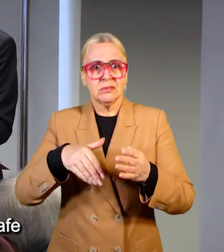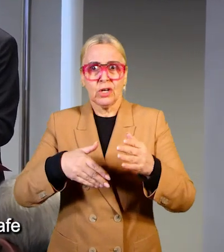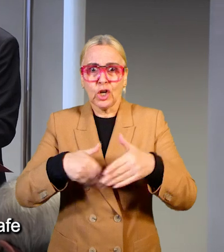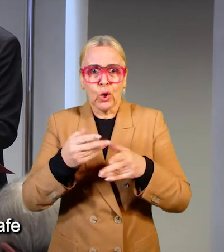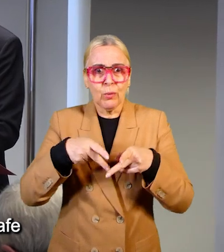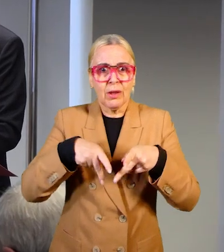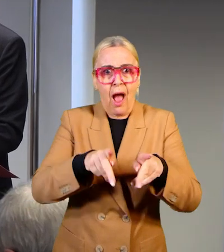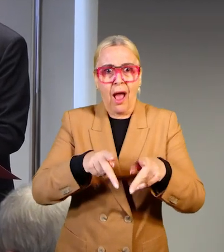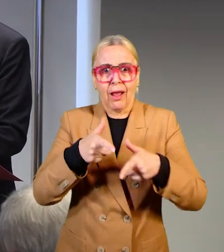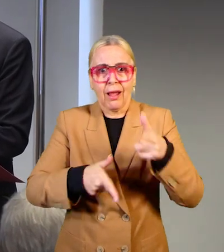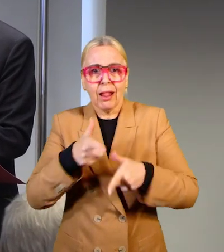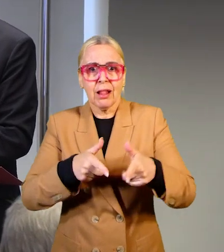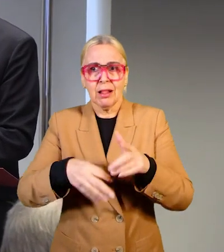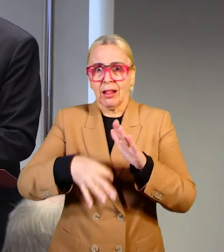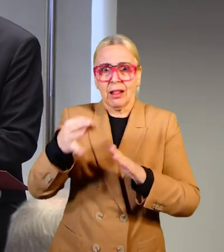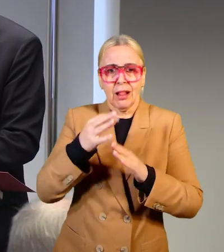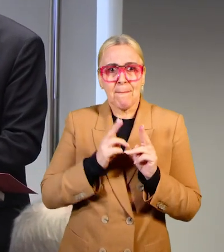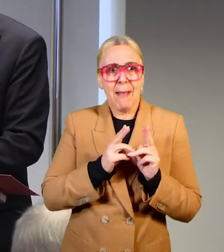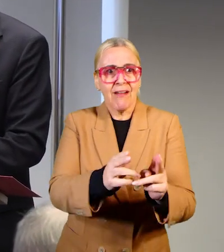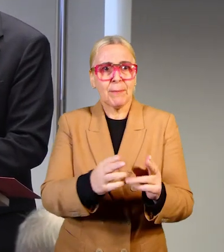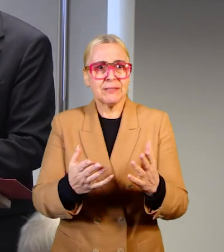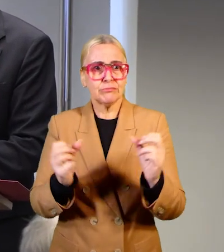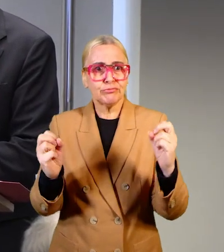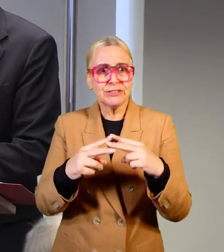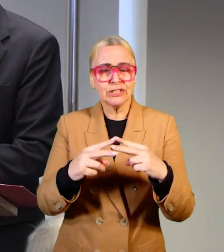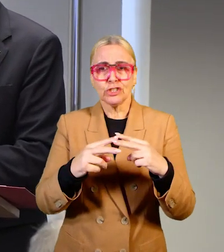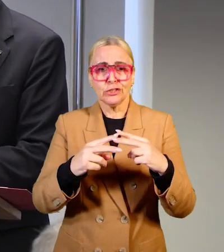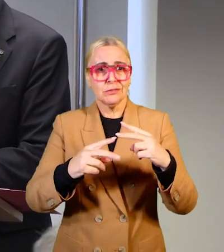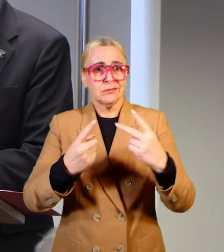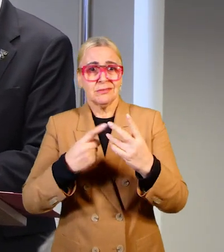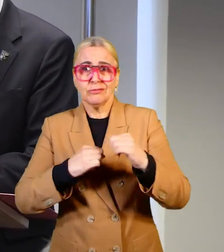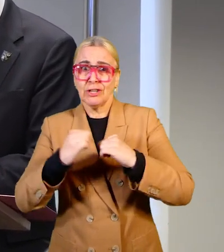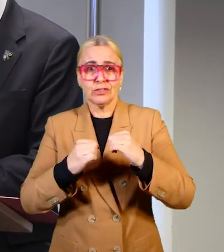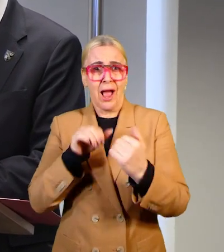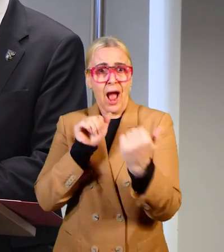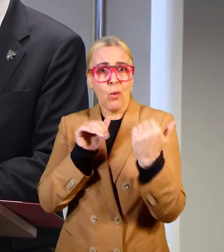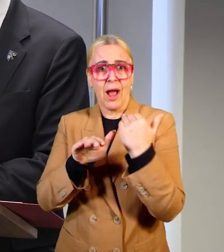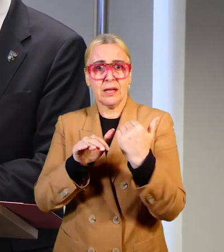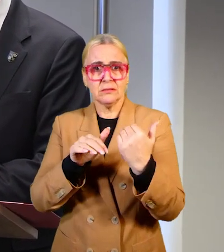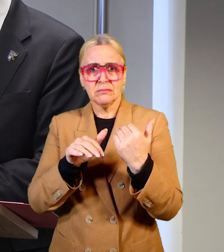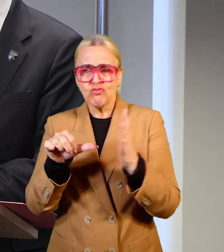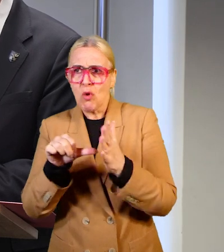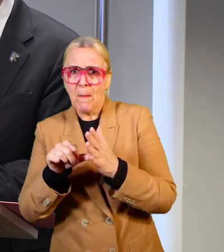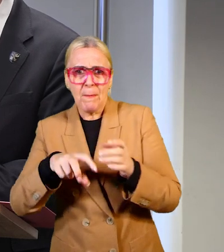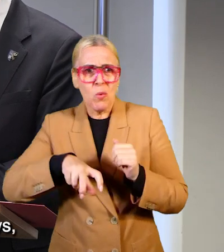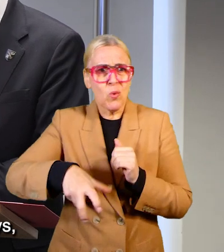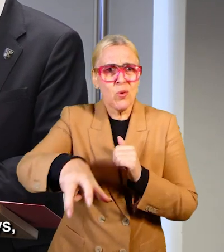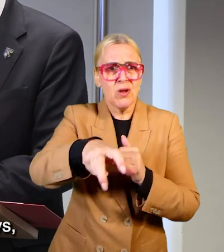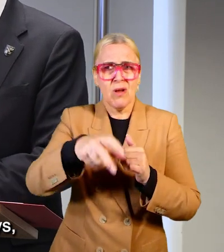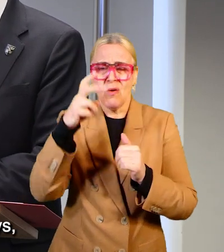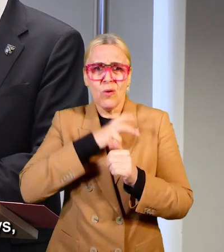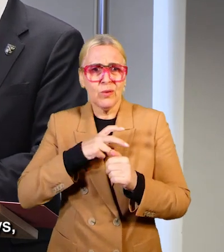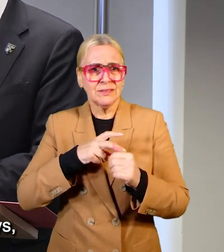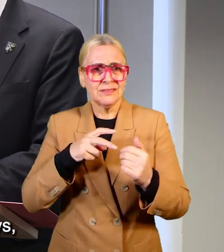and businesses safe from emergencies. We're resurfacing roads, building new cycle routes, improving pavements, bridges and